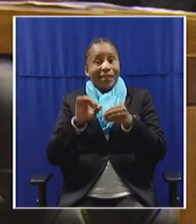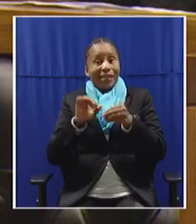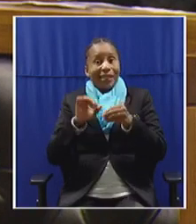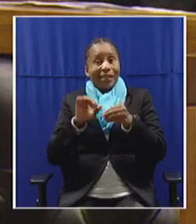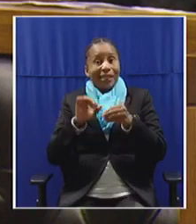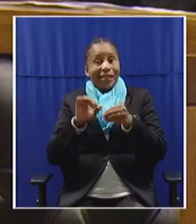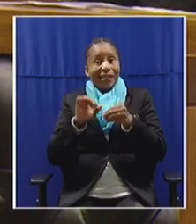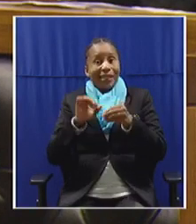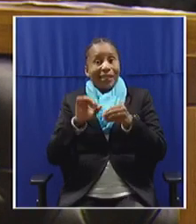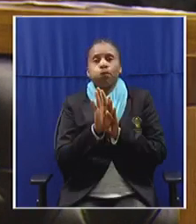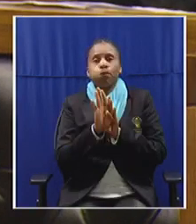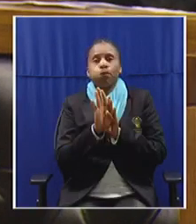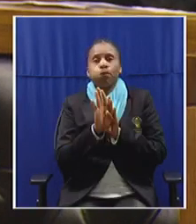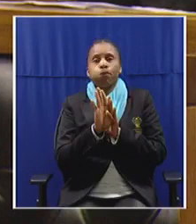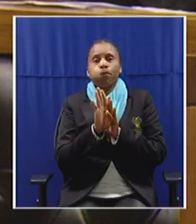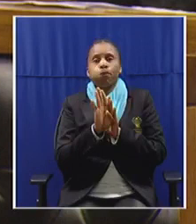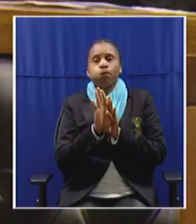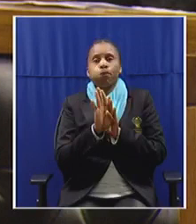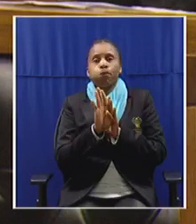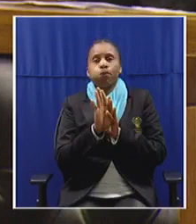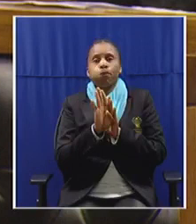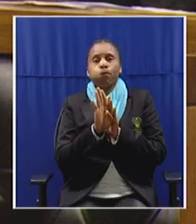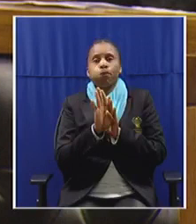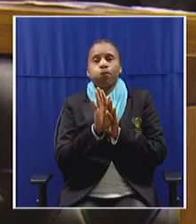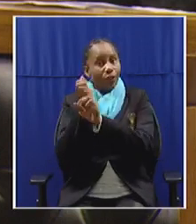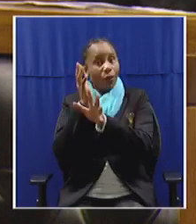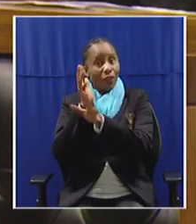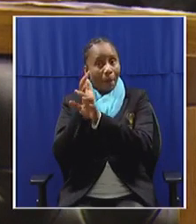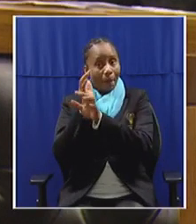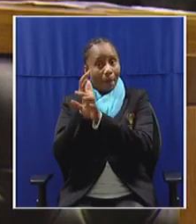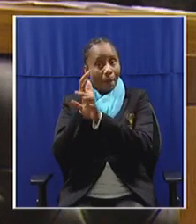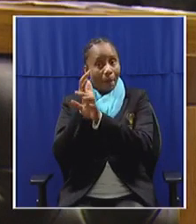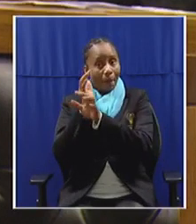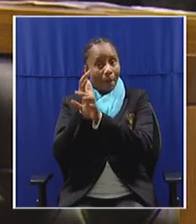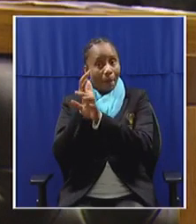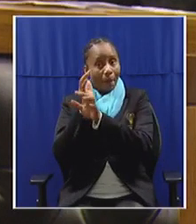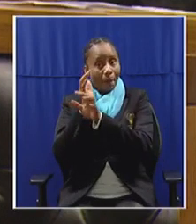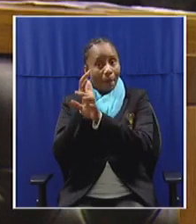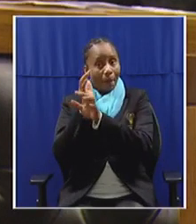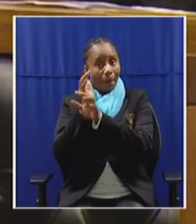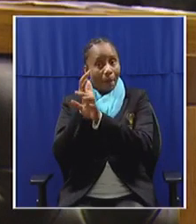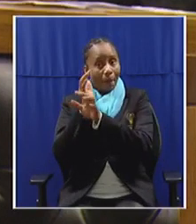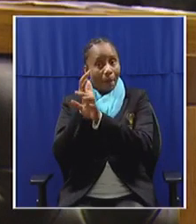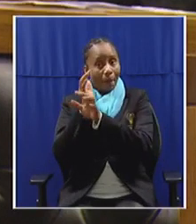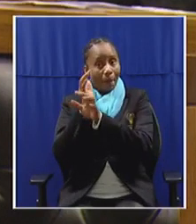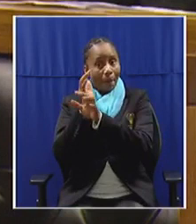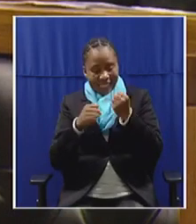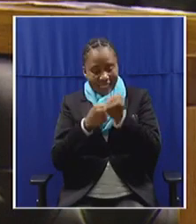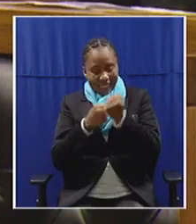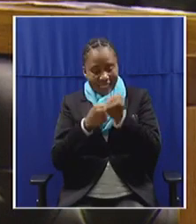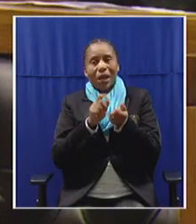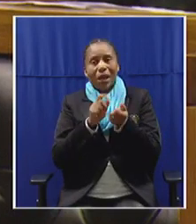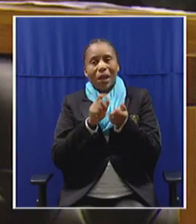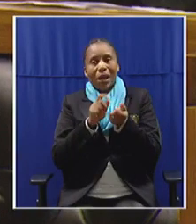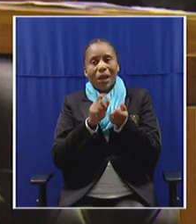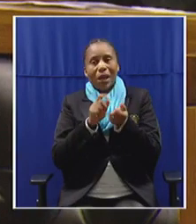potential, a lot of our rural and township enterprises can be uplifted and supported to become